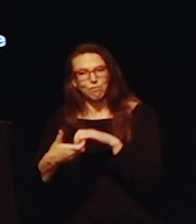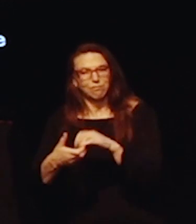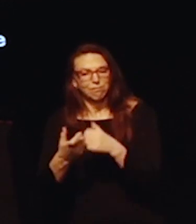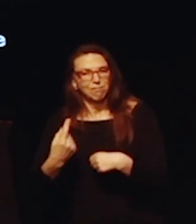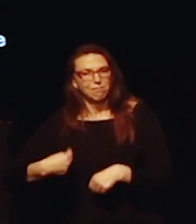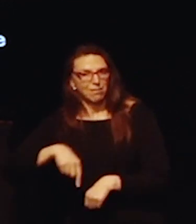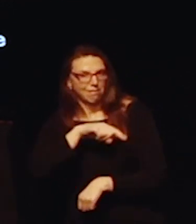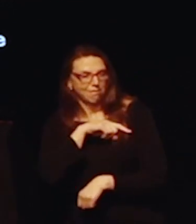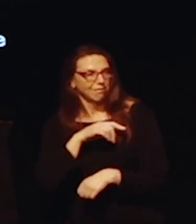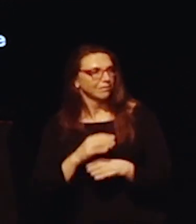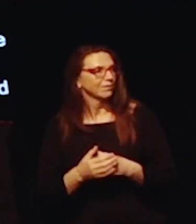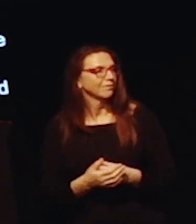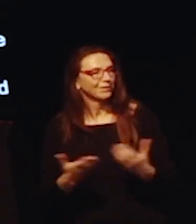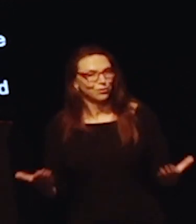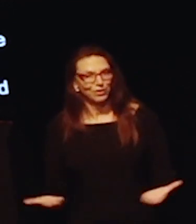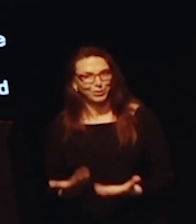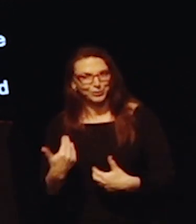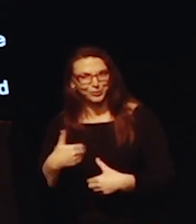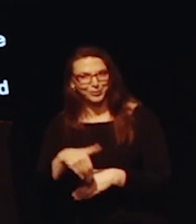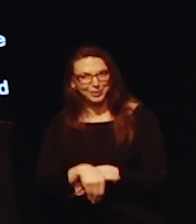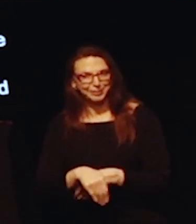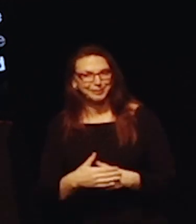here with us this evening.